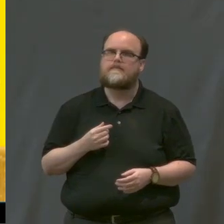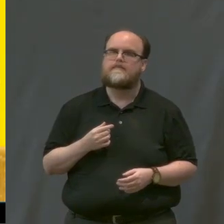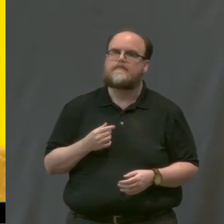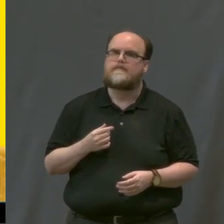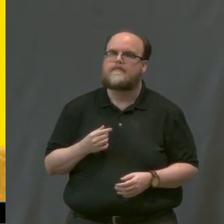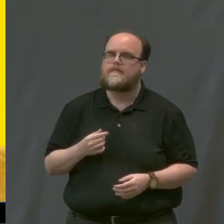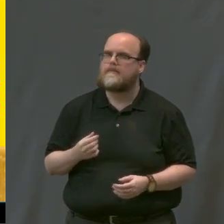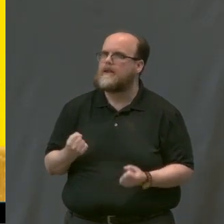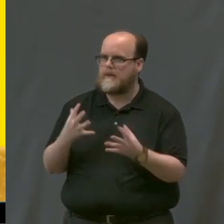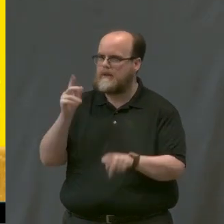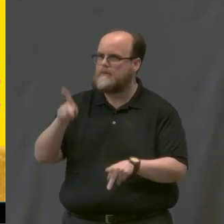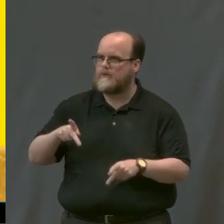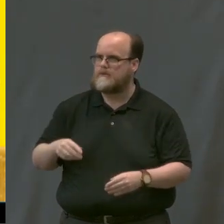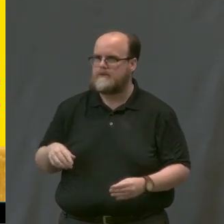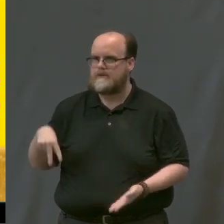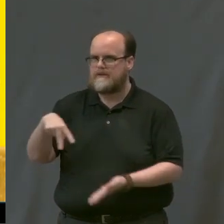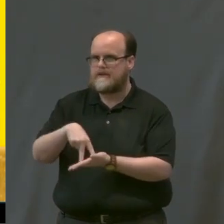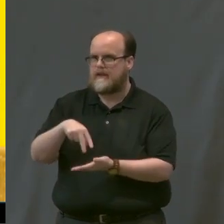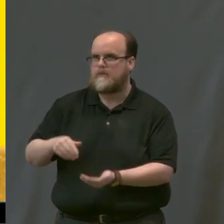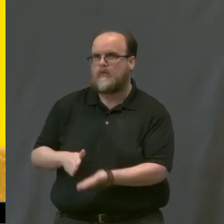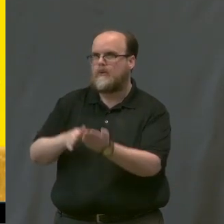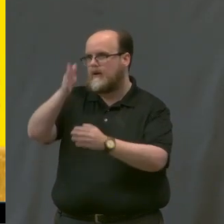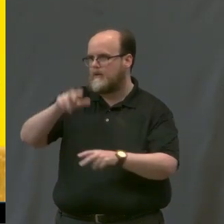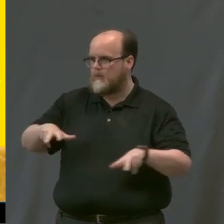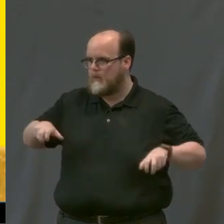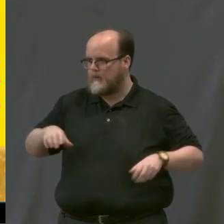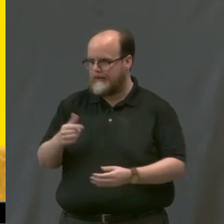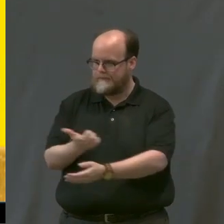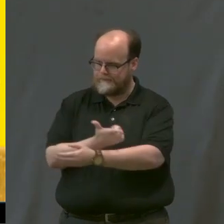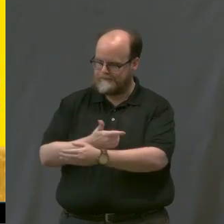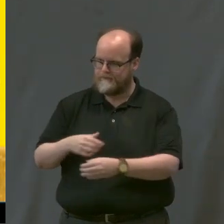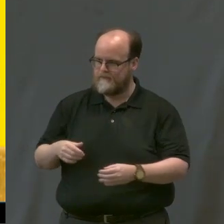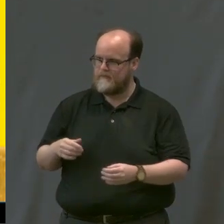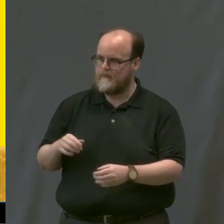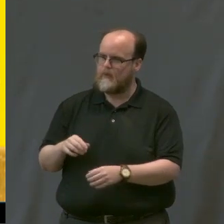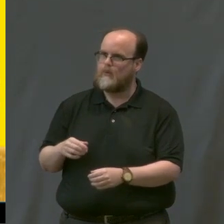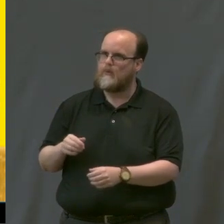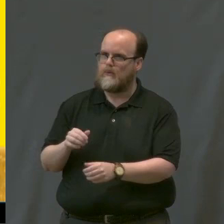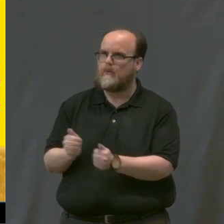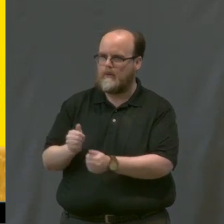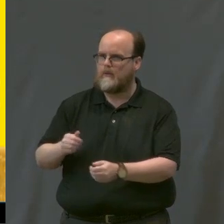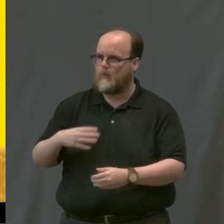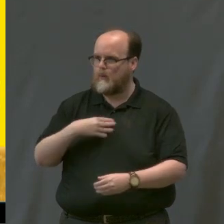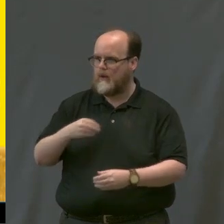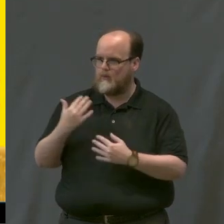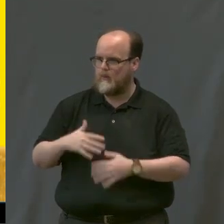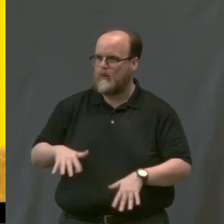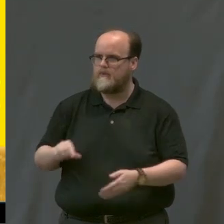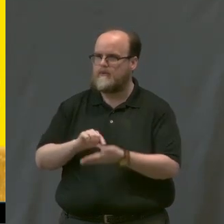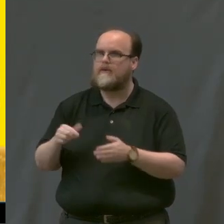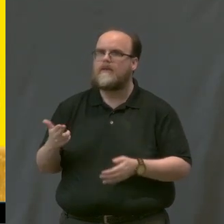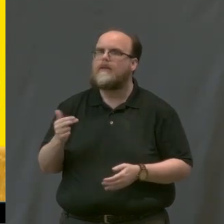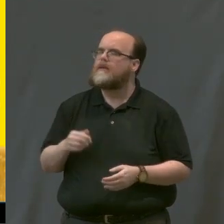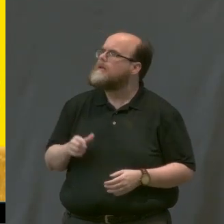large multitude standing before the throne of God and the Lamb, clothed in white robes. Verse 13, who are these